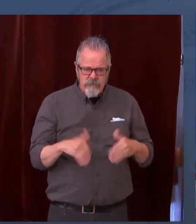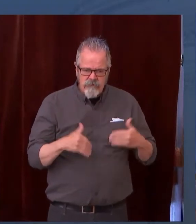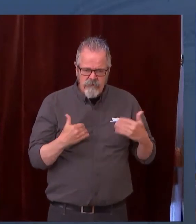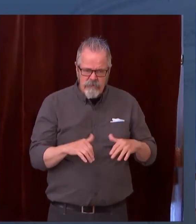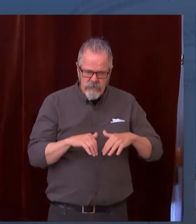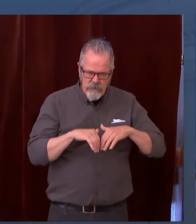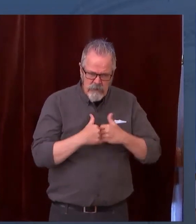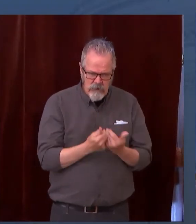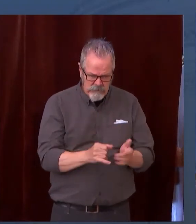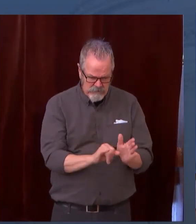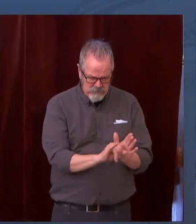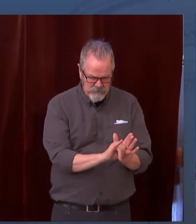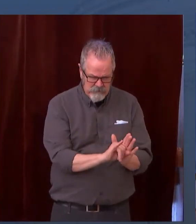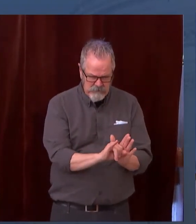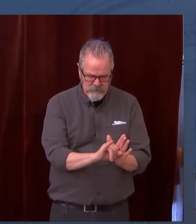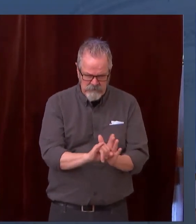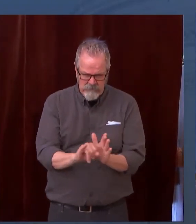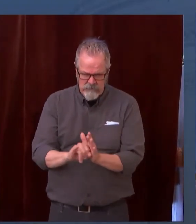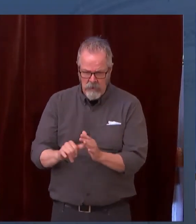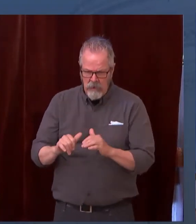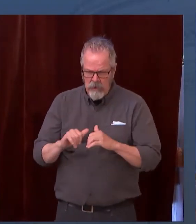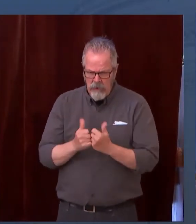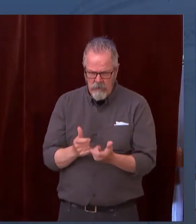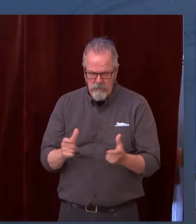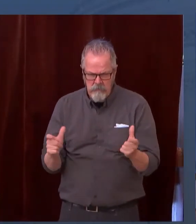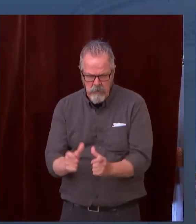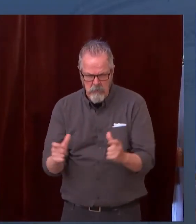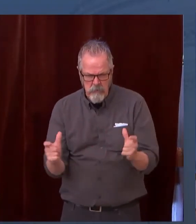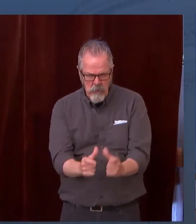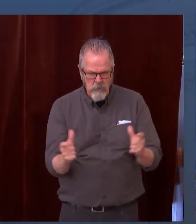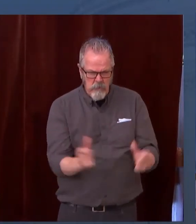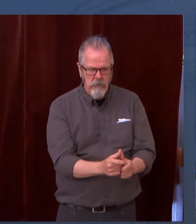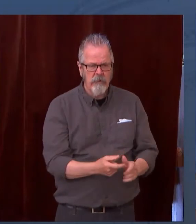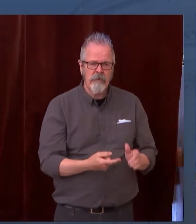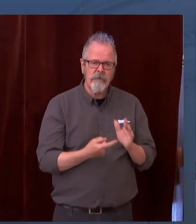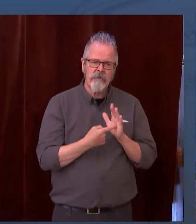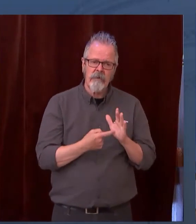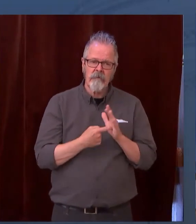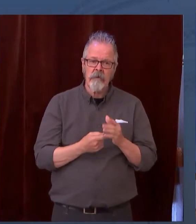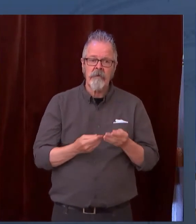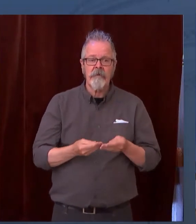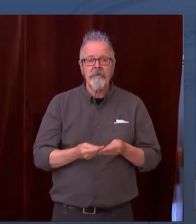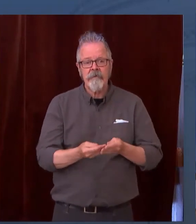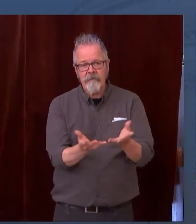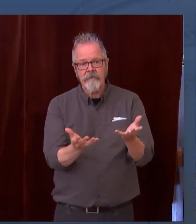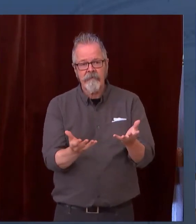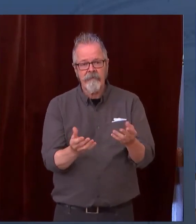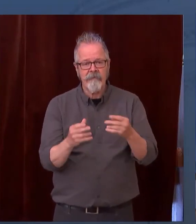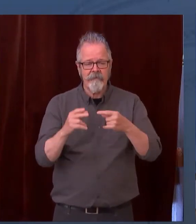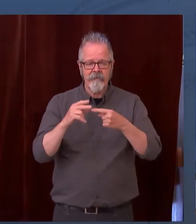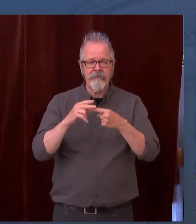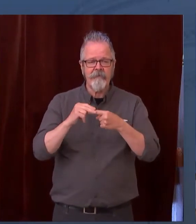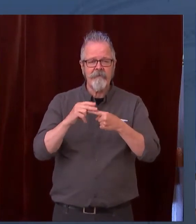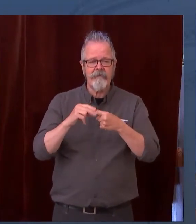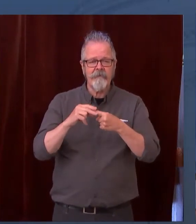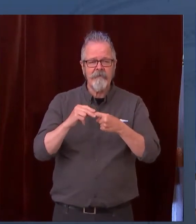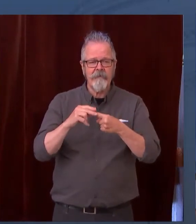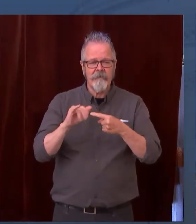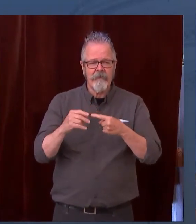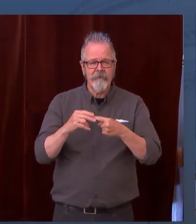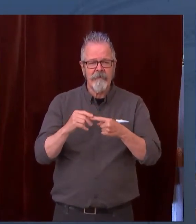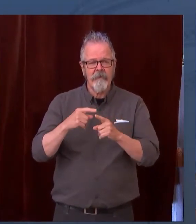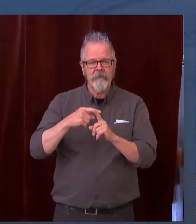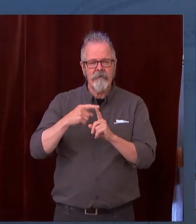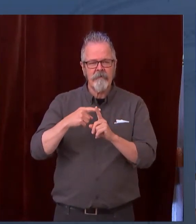oxygenation level gets low, you know to go to the hospital. That's the kind of thing we need to build across the state of Washington. We're working on that with a